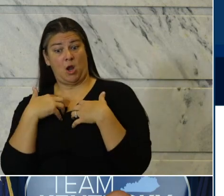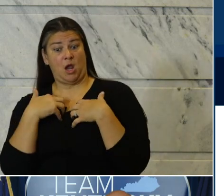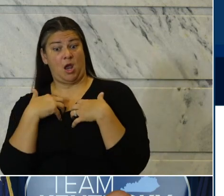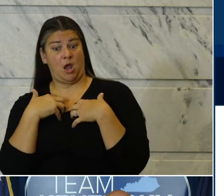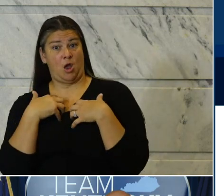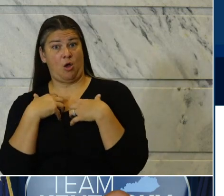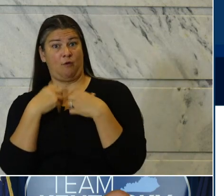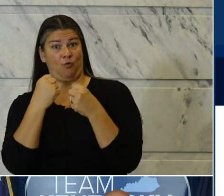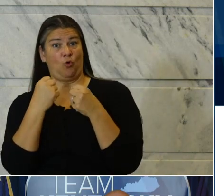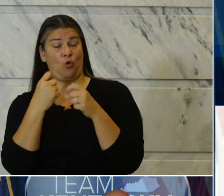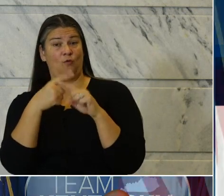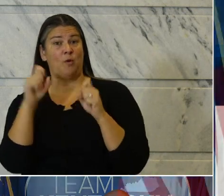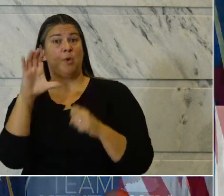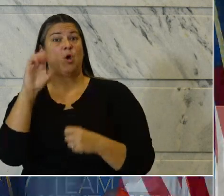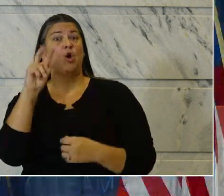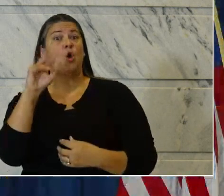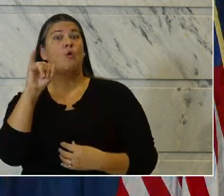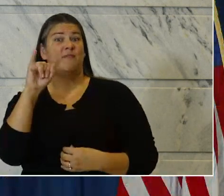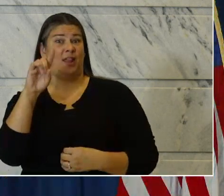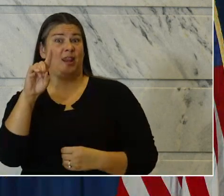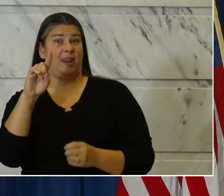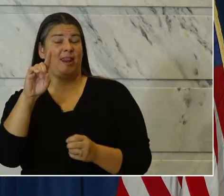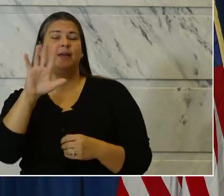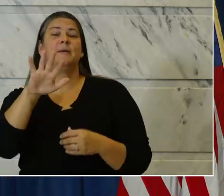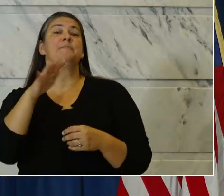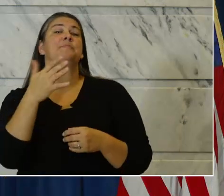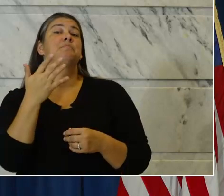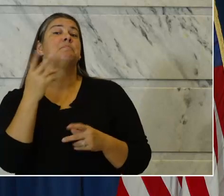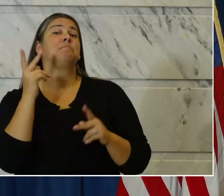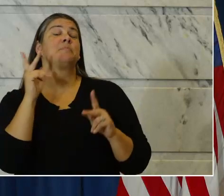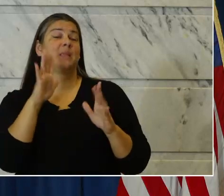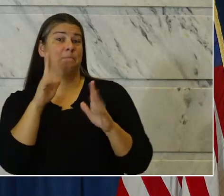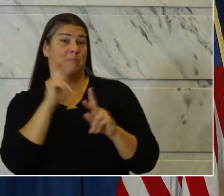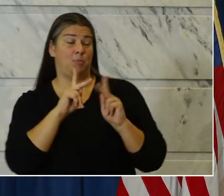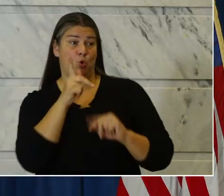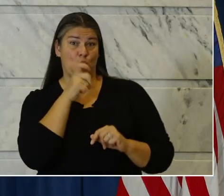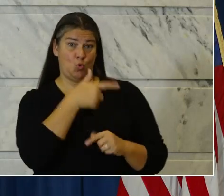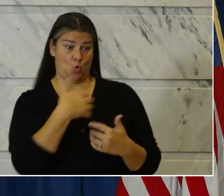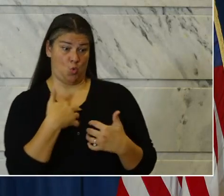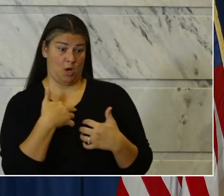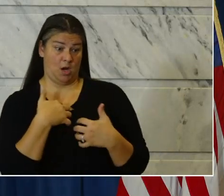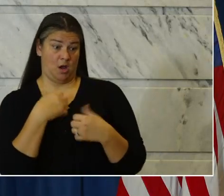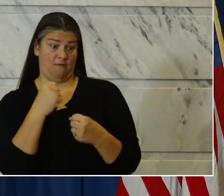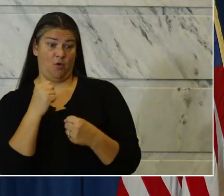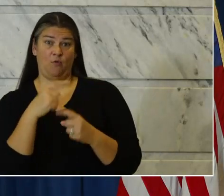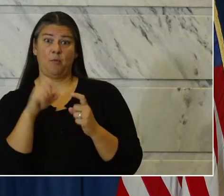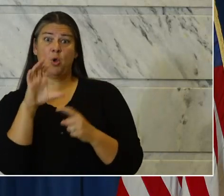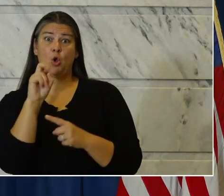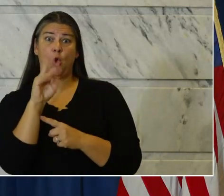as potential what they call long haulers, people who have chronic fatigue, brain fog,